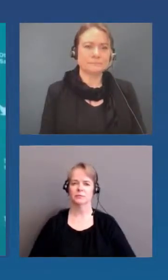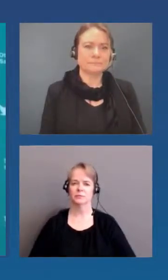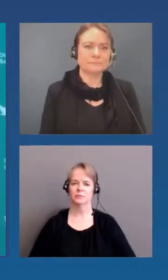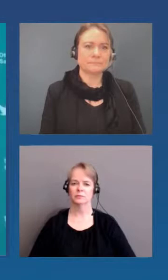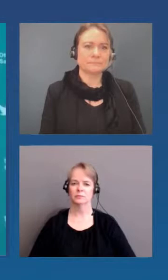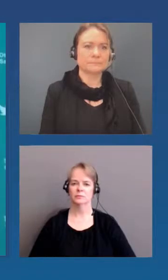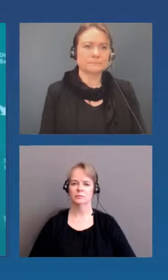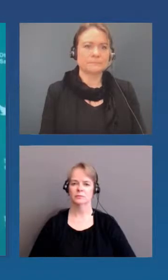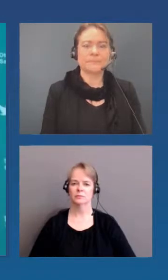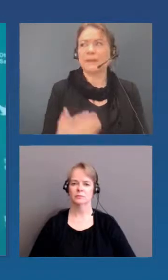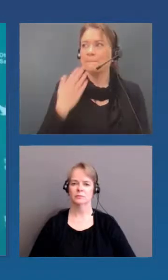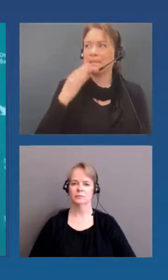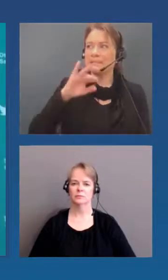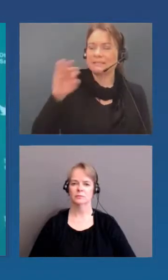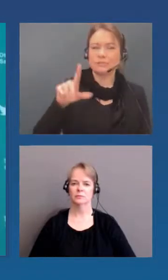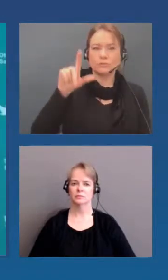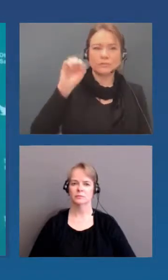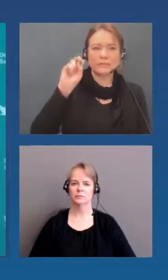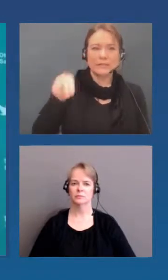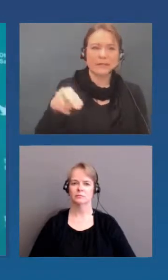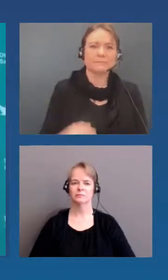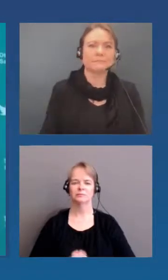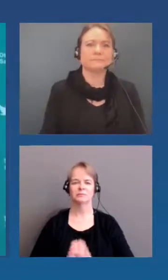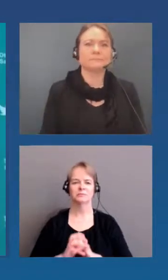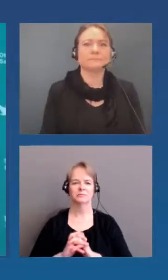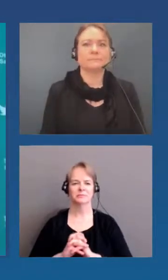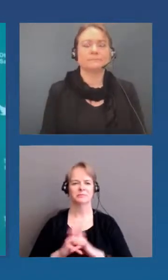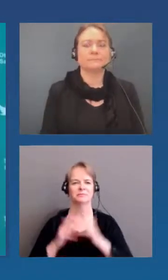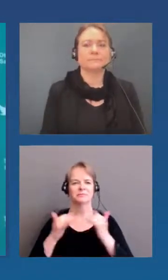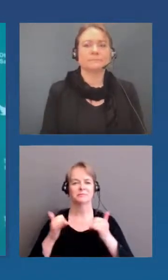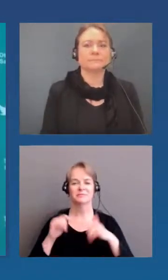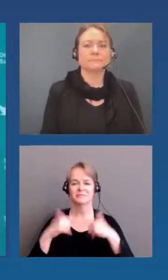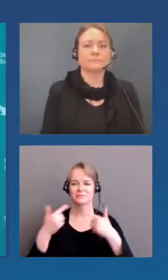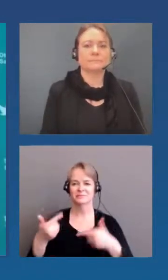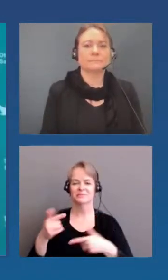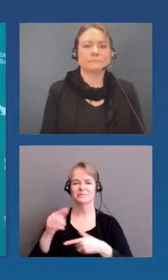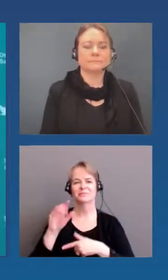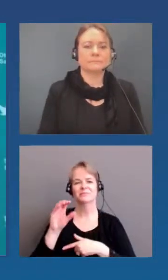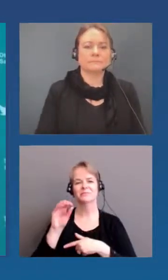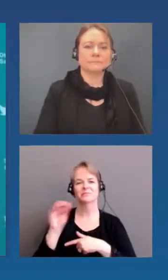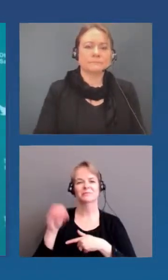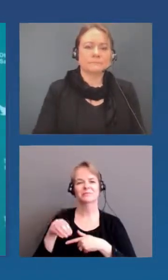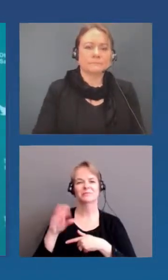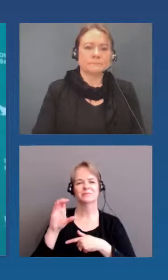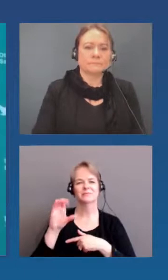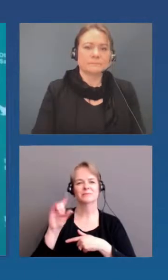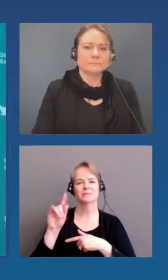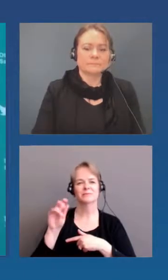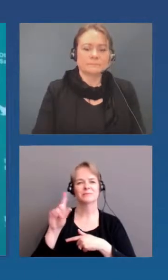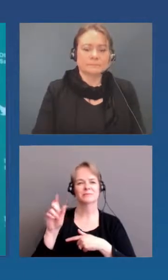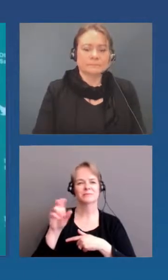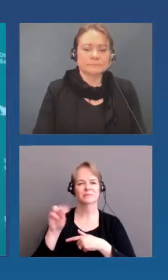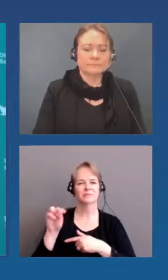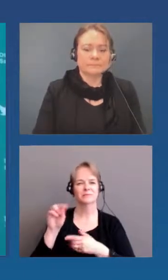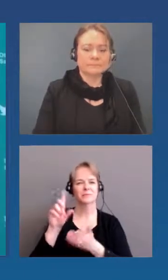Merci, Julien. We will now go to Taylor Blewett at the Ottawa Citizen. Taylor?